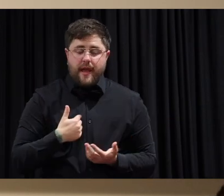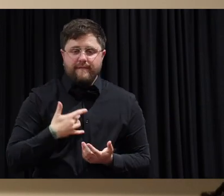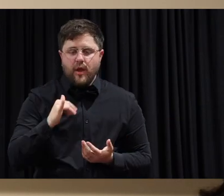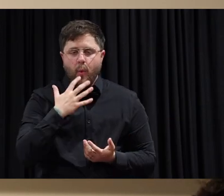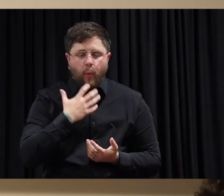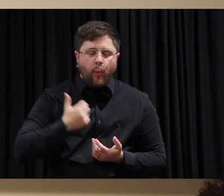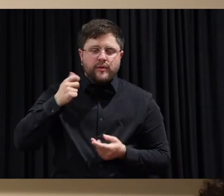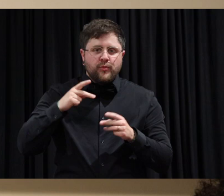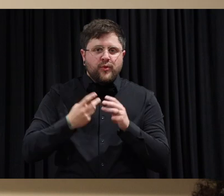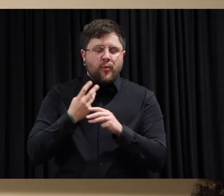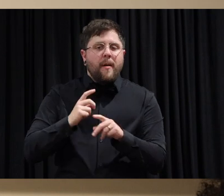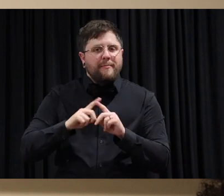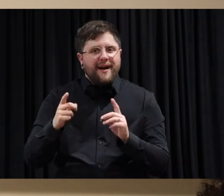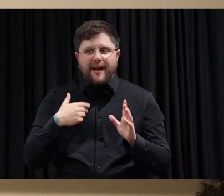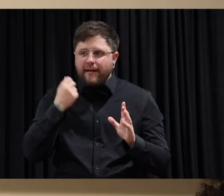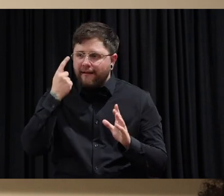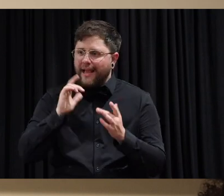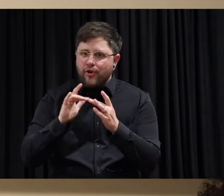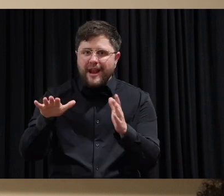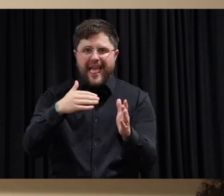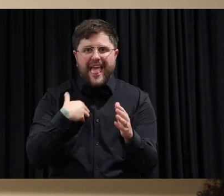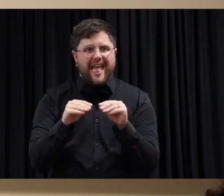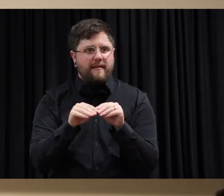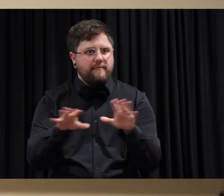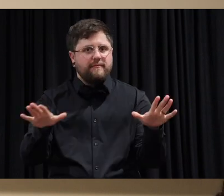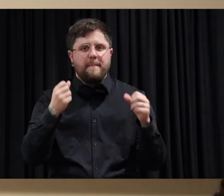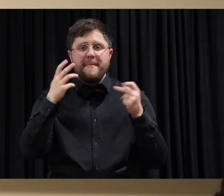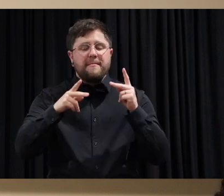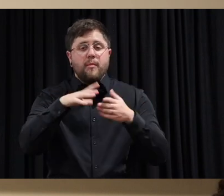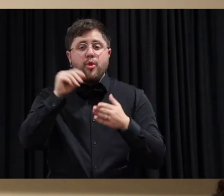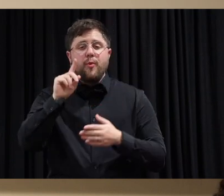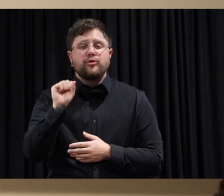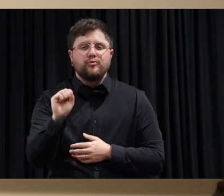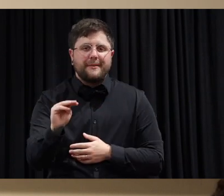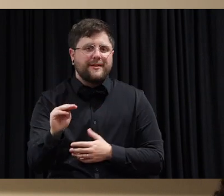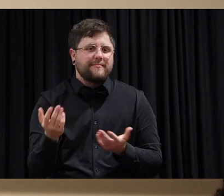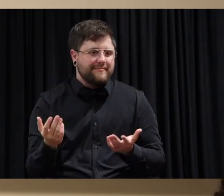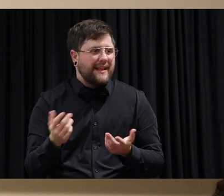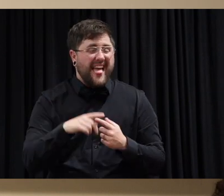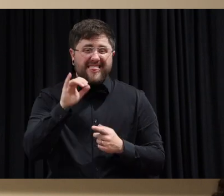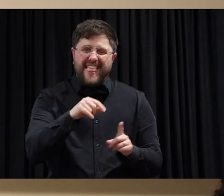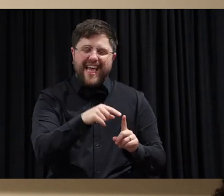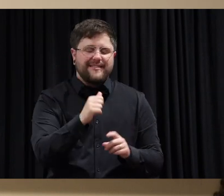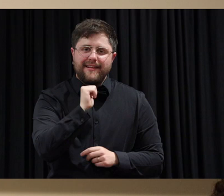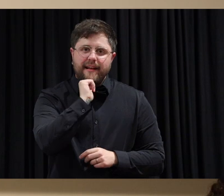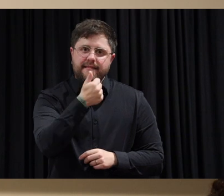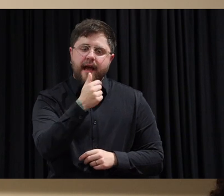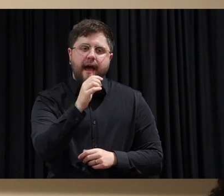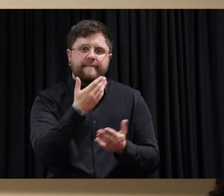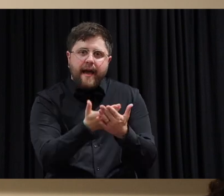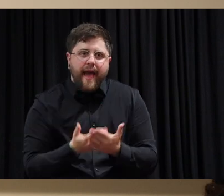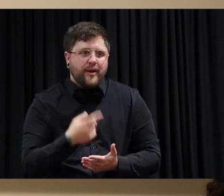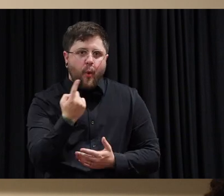but I'm still technically a millennial. And so my generation gets their information from social media, and it's unmoderated, and anybody gets, you know, their